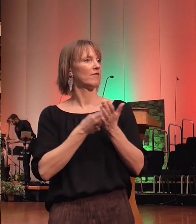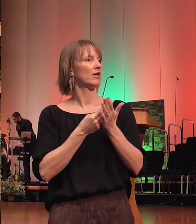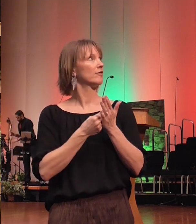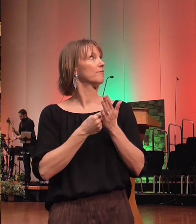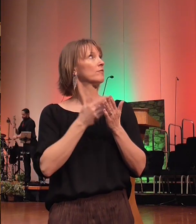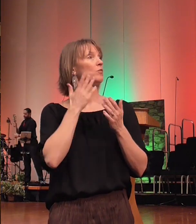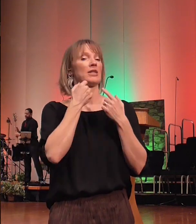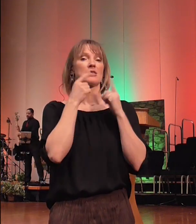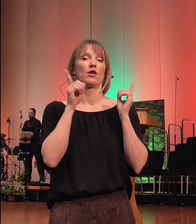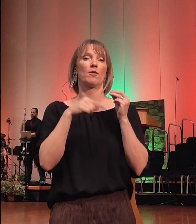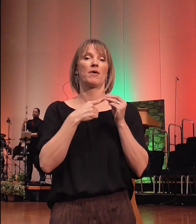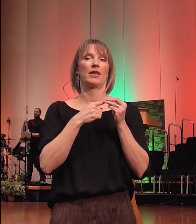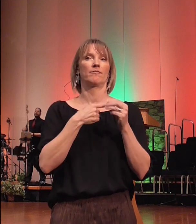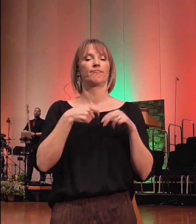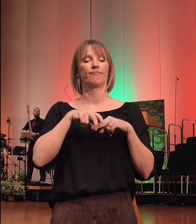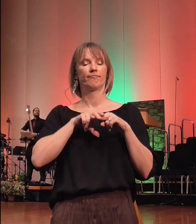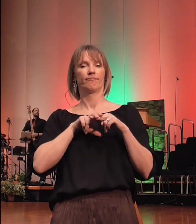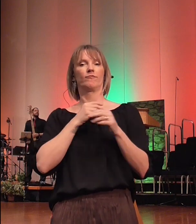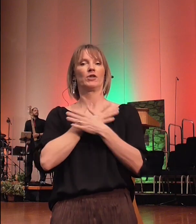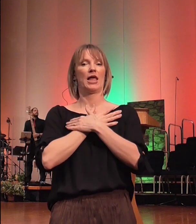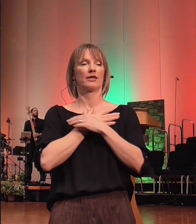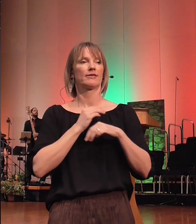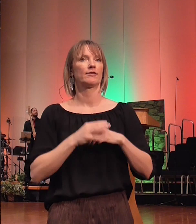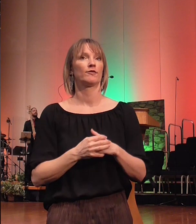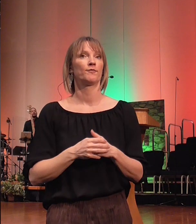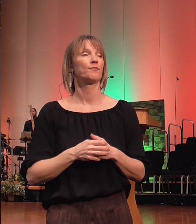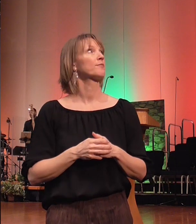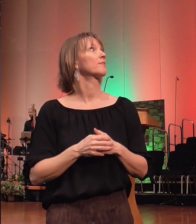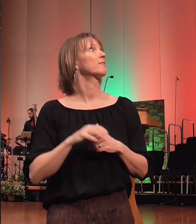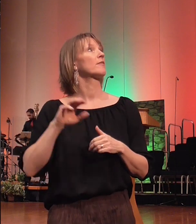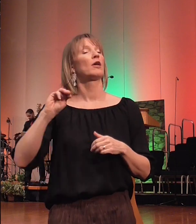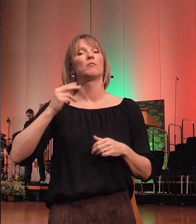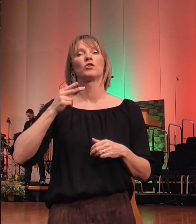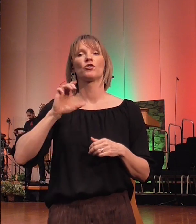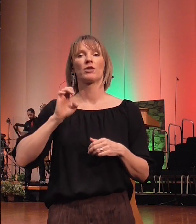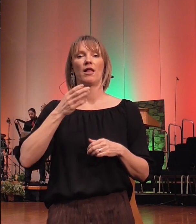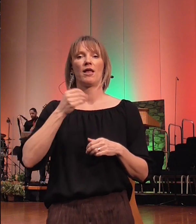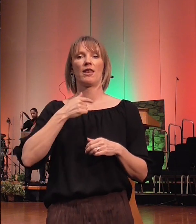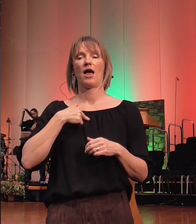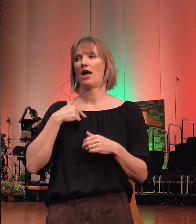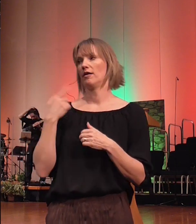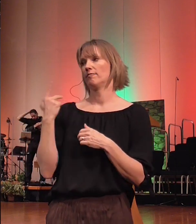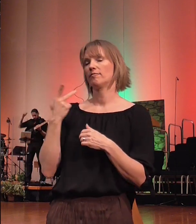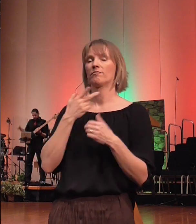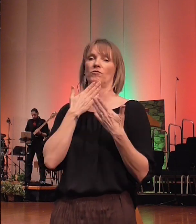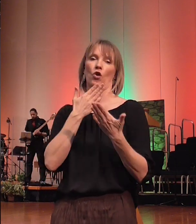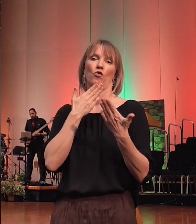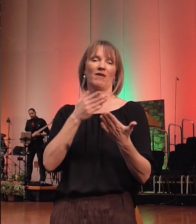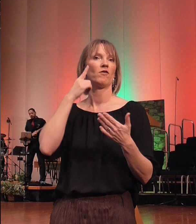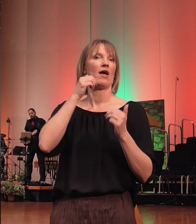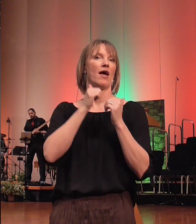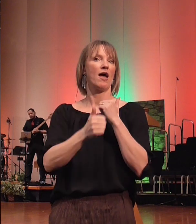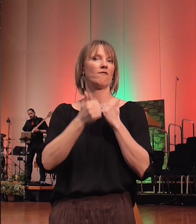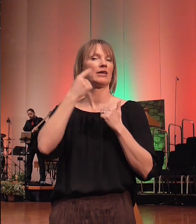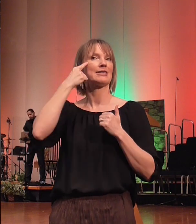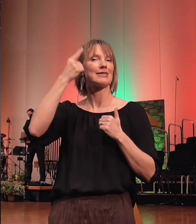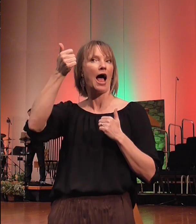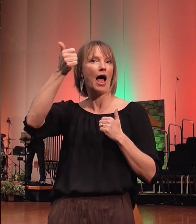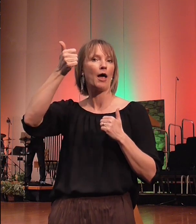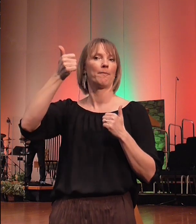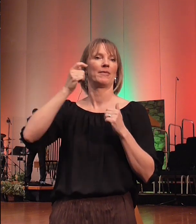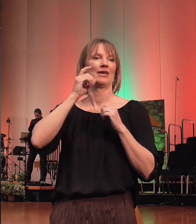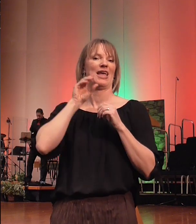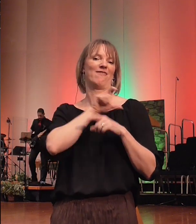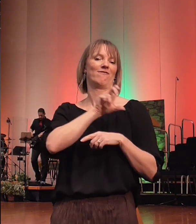this video right now. So please sit back and relax. Michelle and I are so grateful for every dime that is invested into Mile